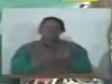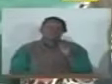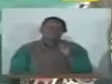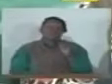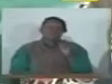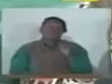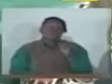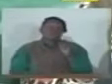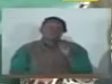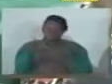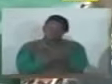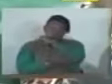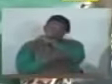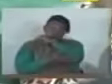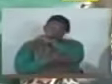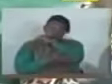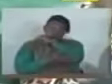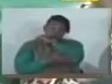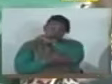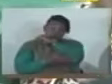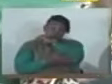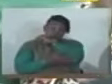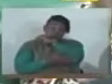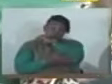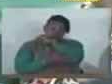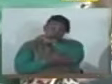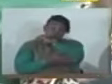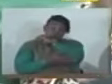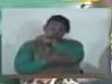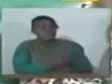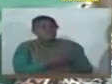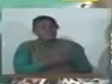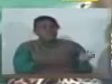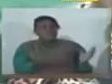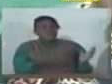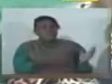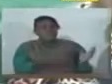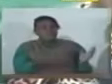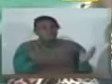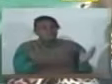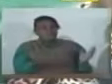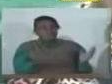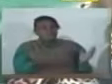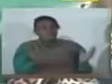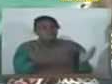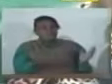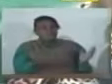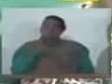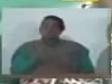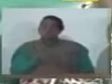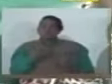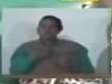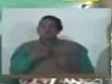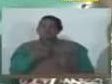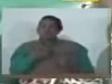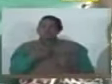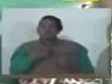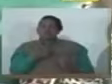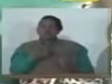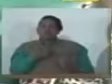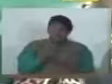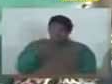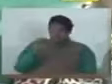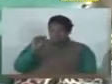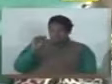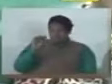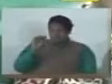we get some assistance from the MIDP, one roads or two roads, we are appealing to the government to find